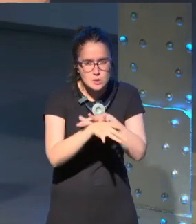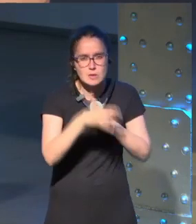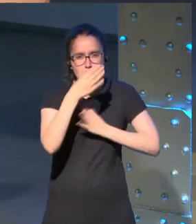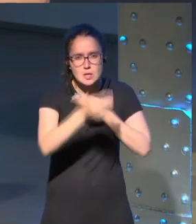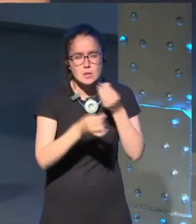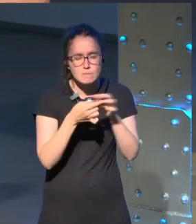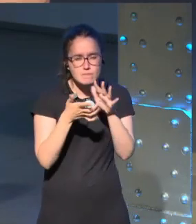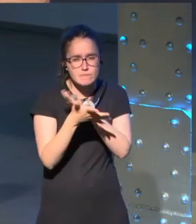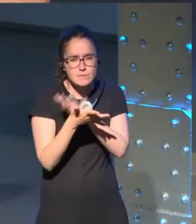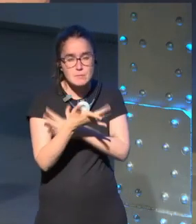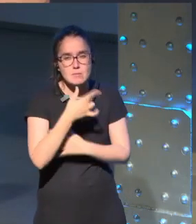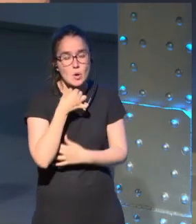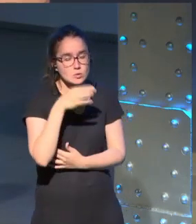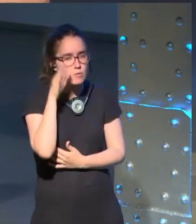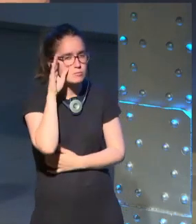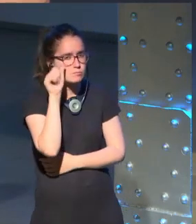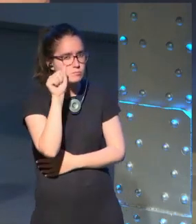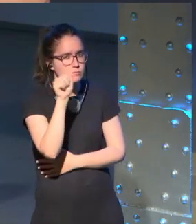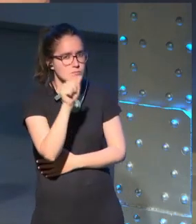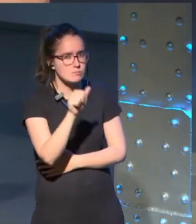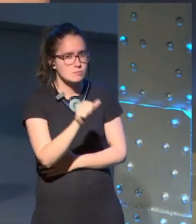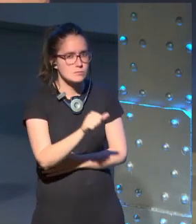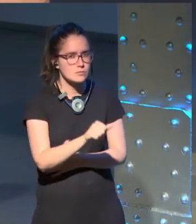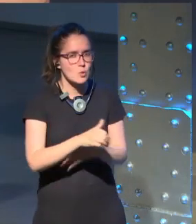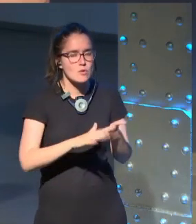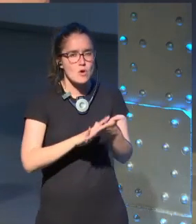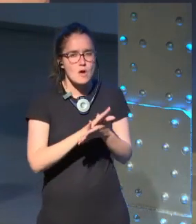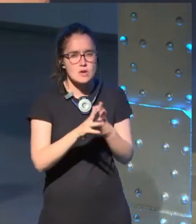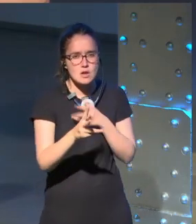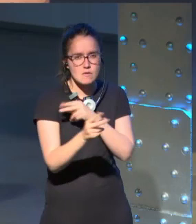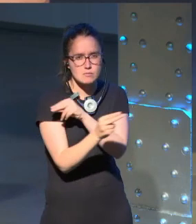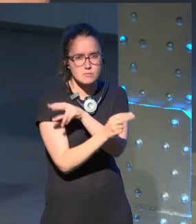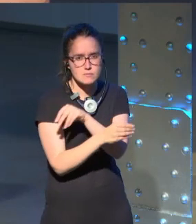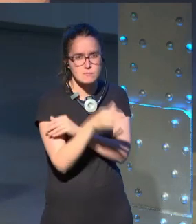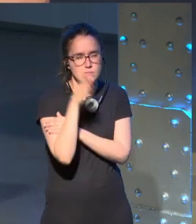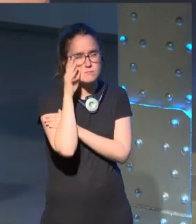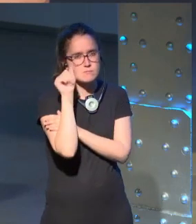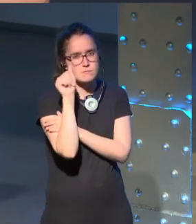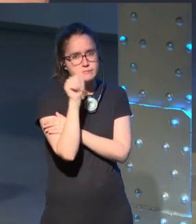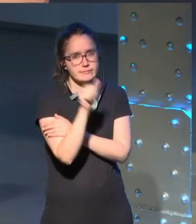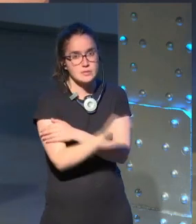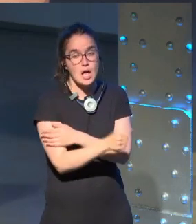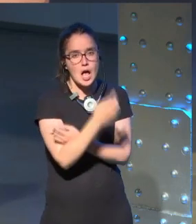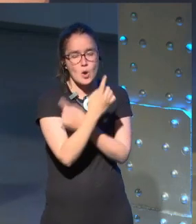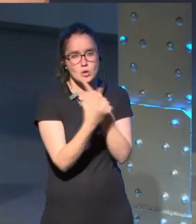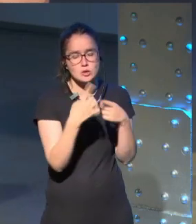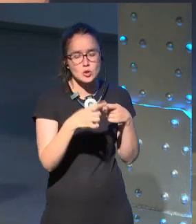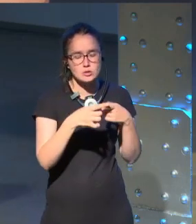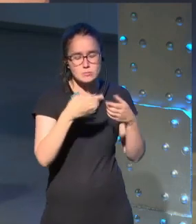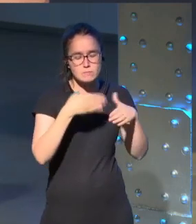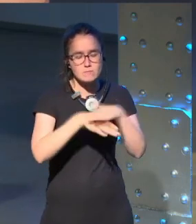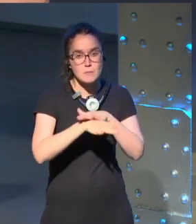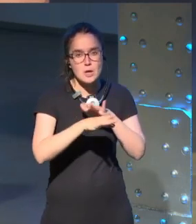I liked listening to them talk, and picked up some facts too. But it was the tone that I liked.